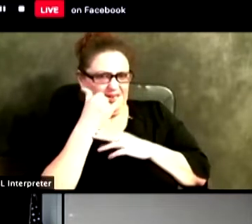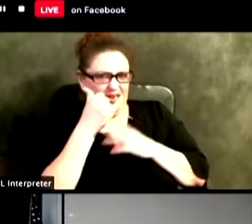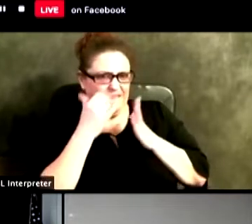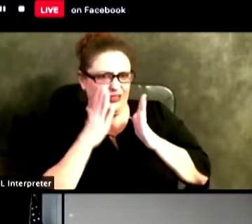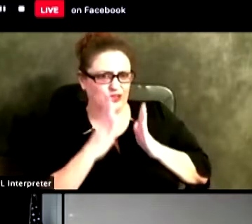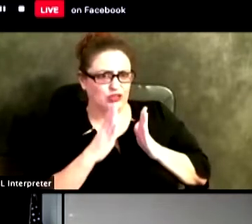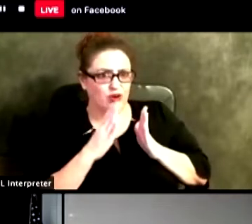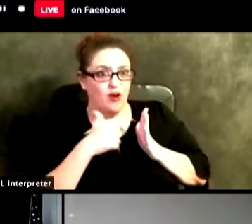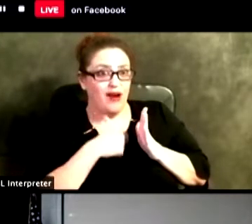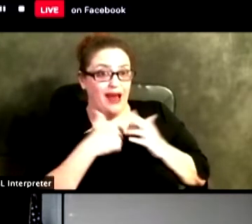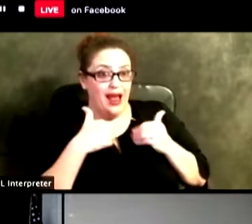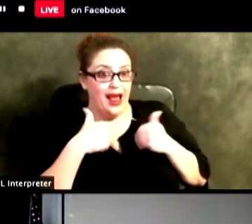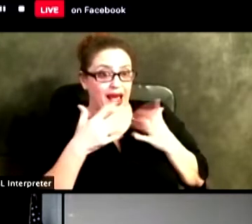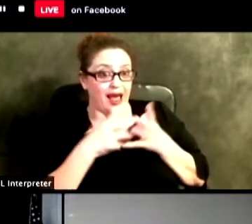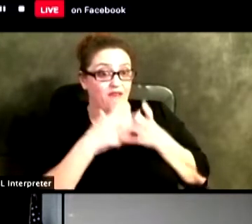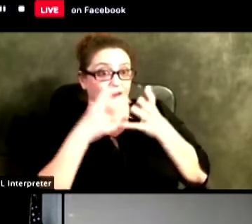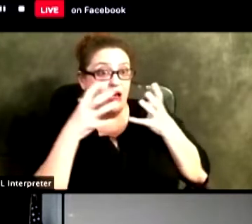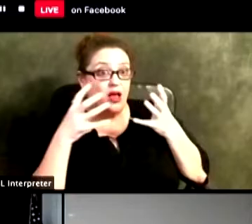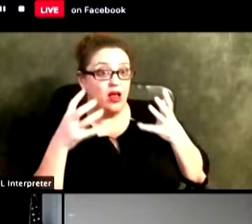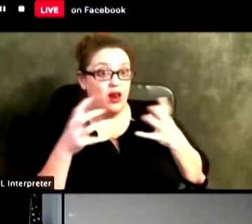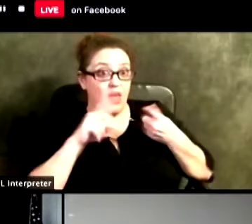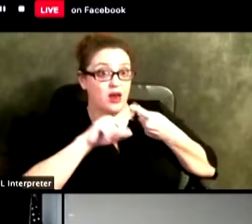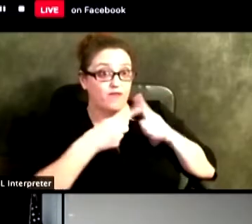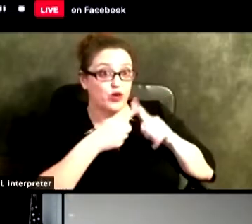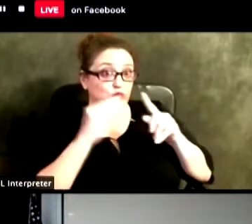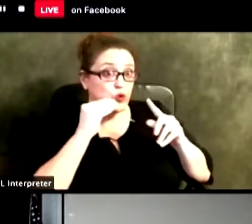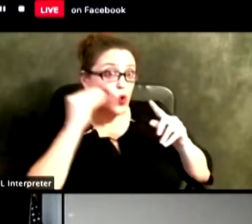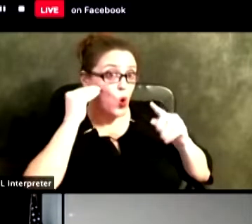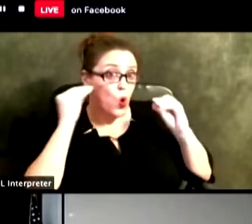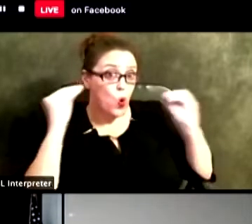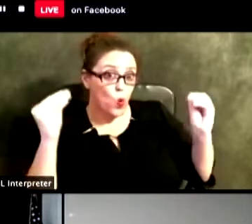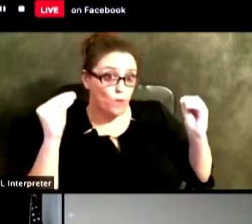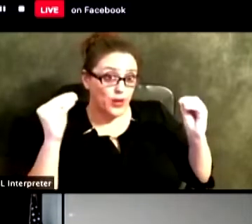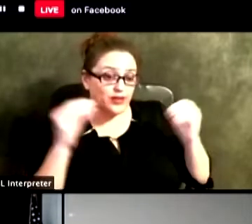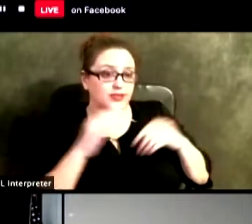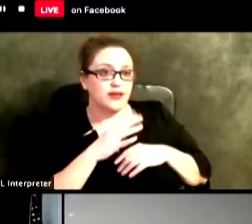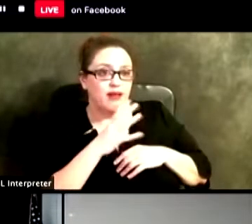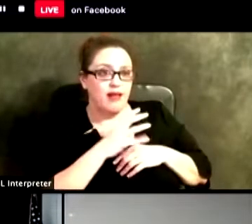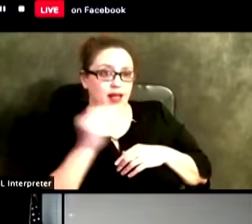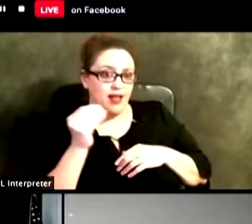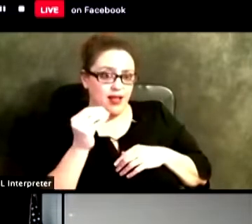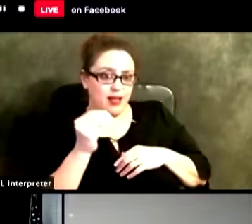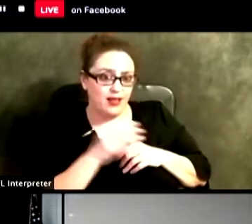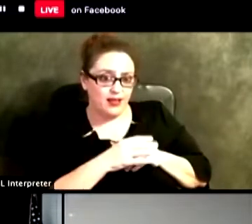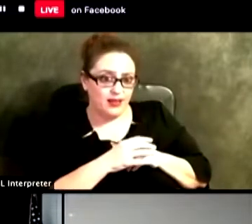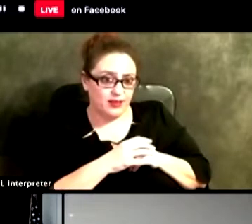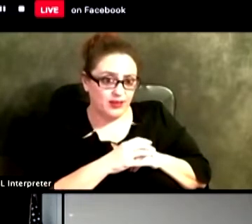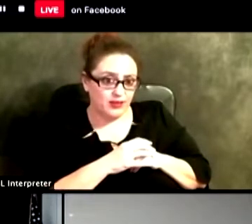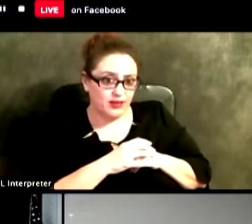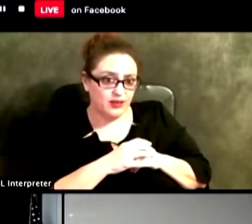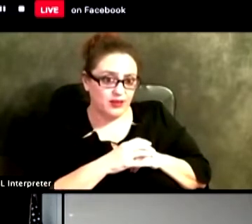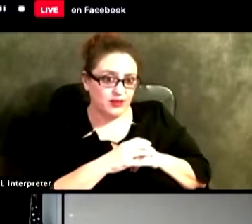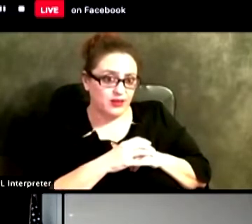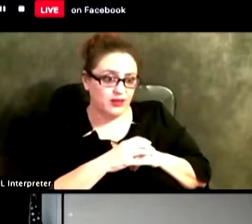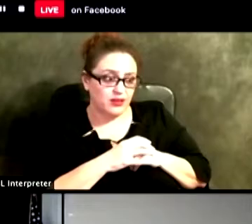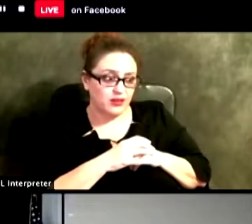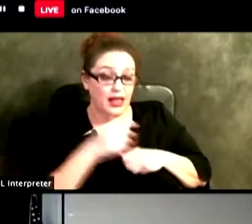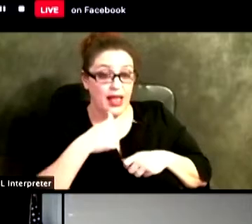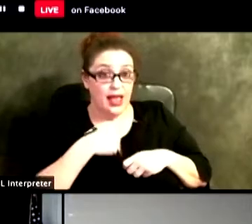I have a lot of friends that are homeless, and you know, I for one used to